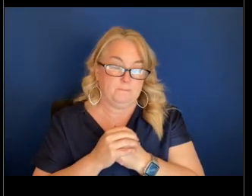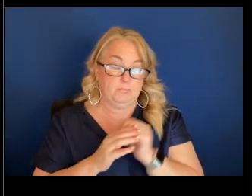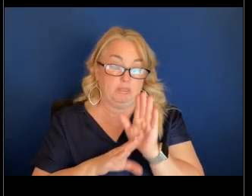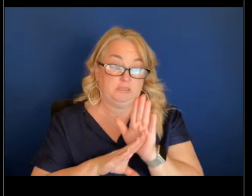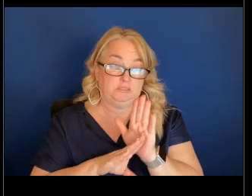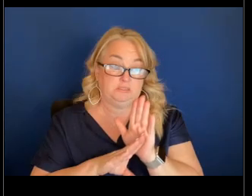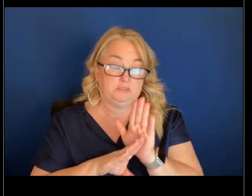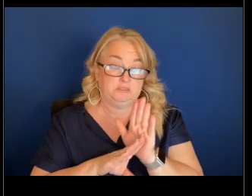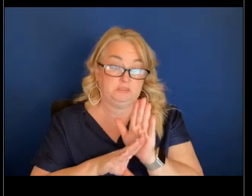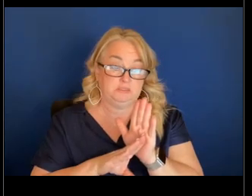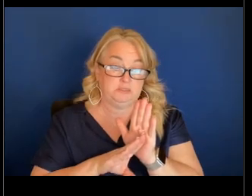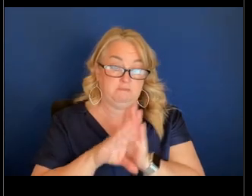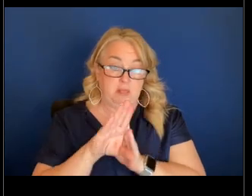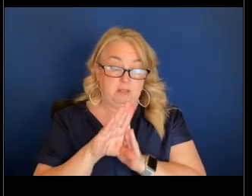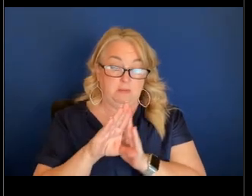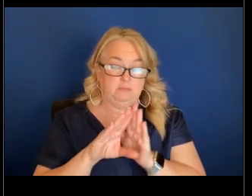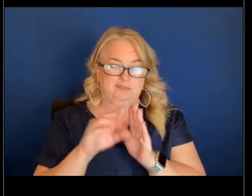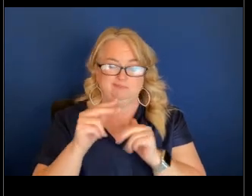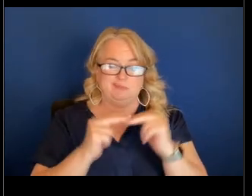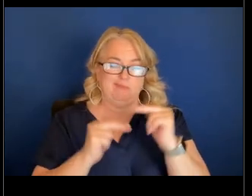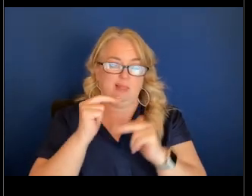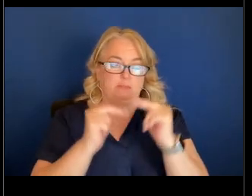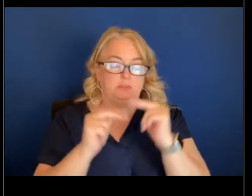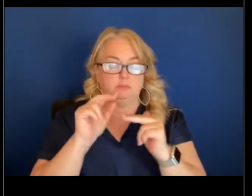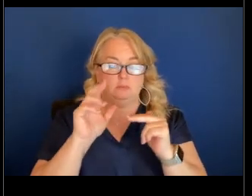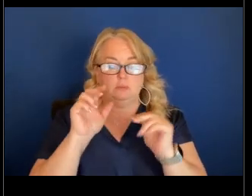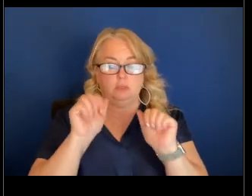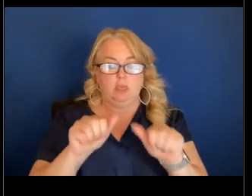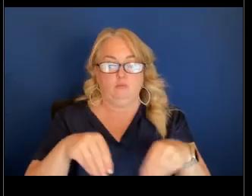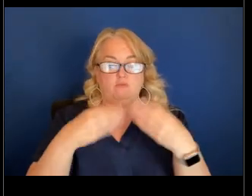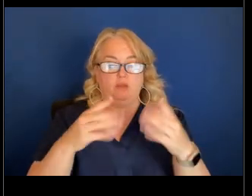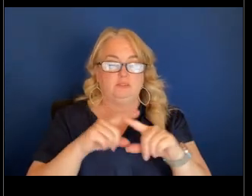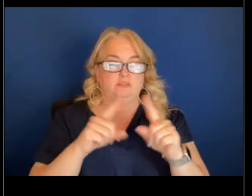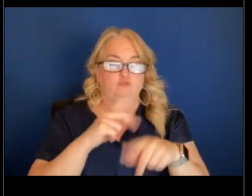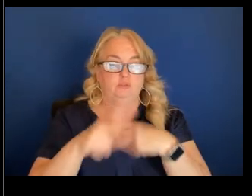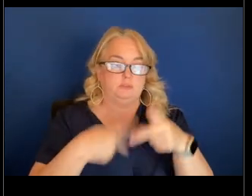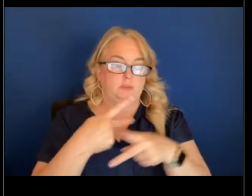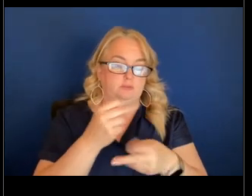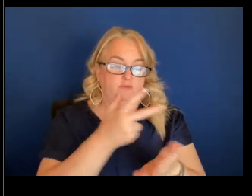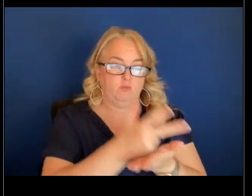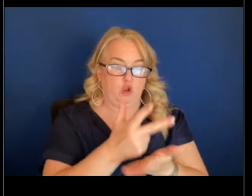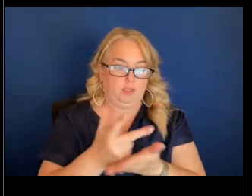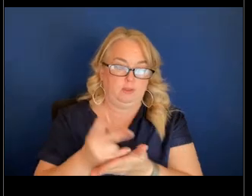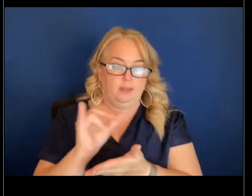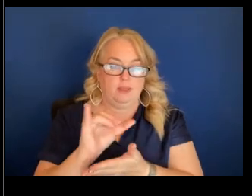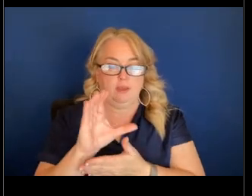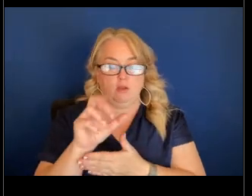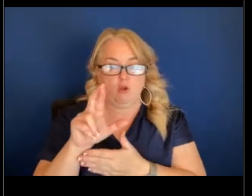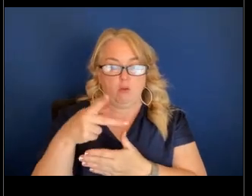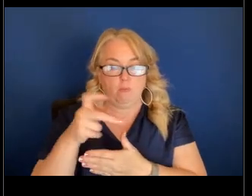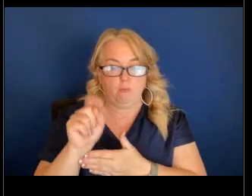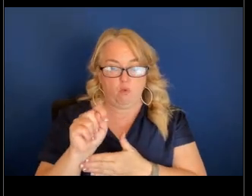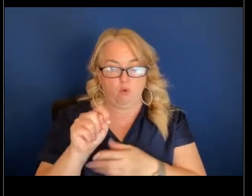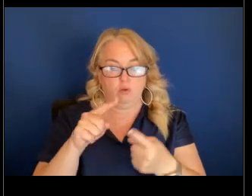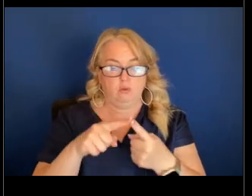Developments may provide different types of parking, such as carports, detached